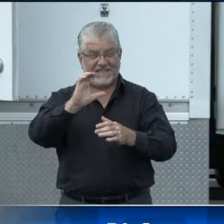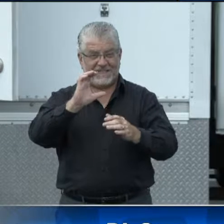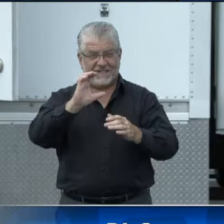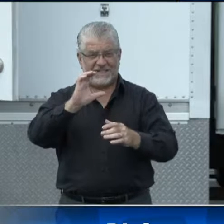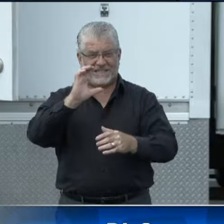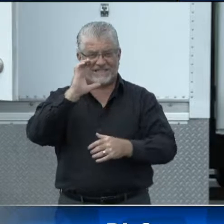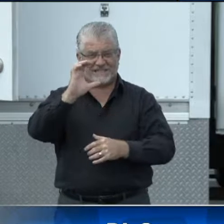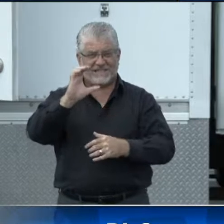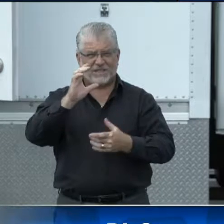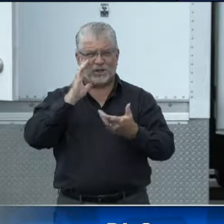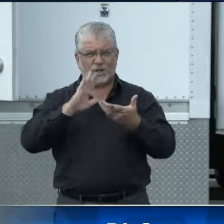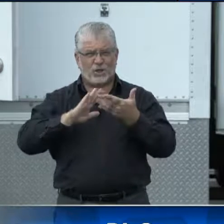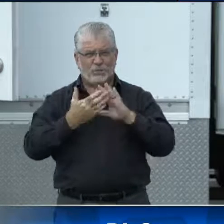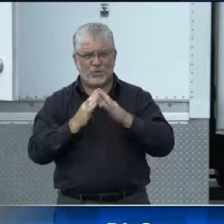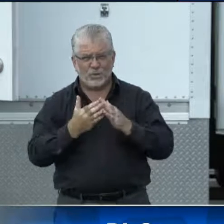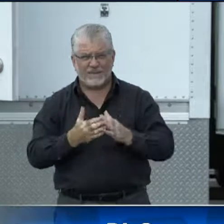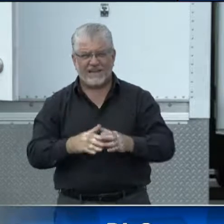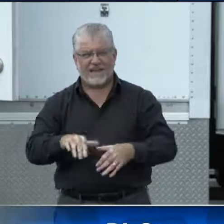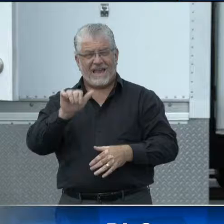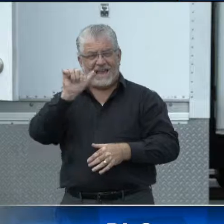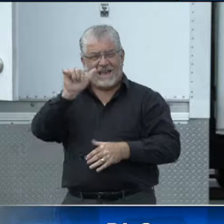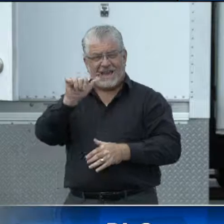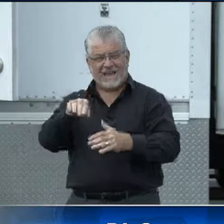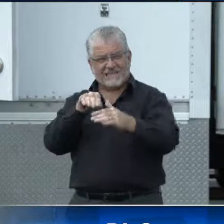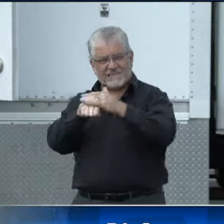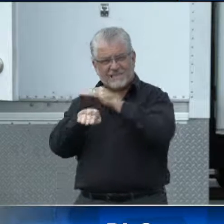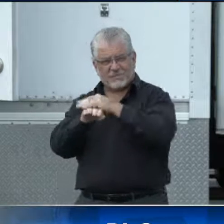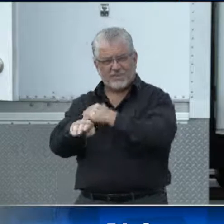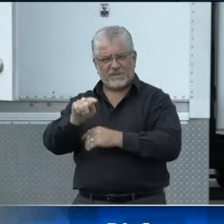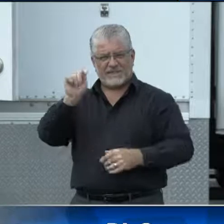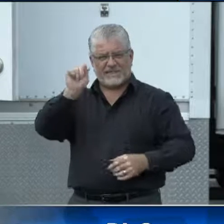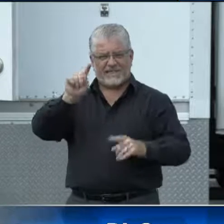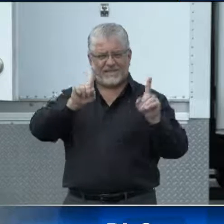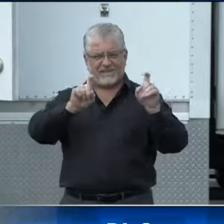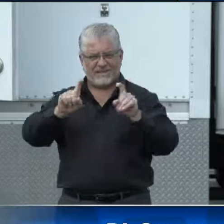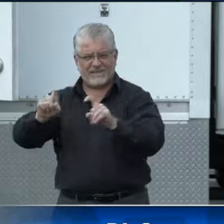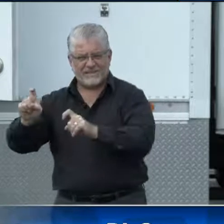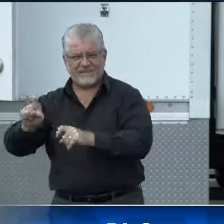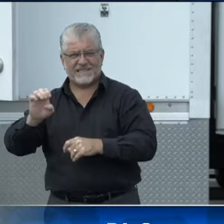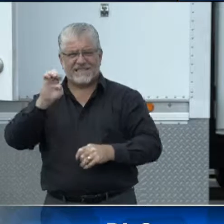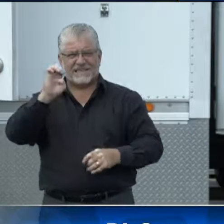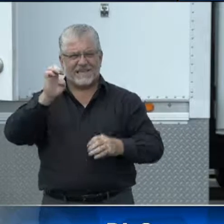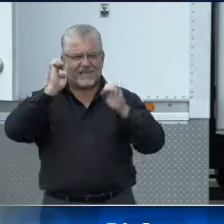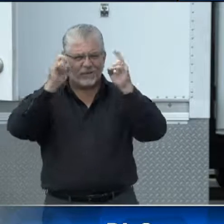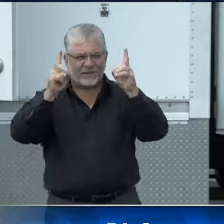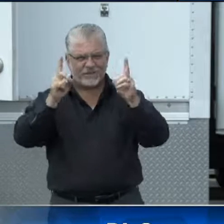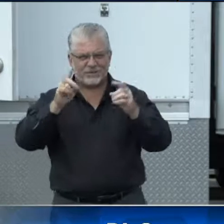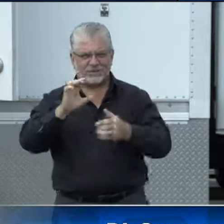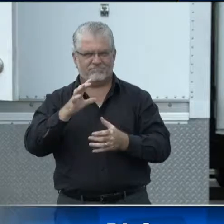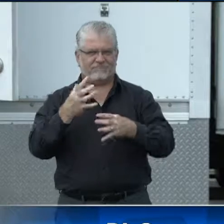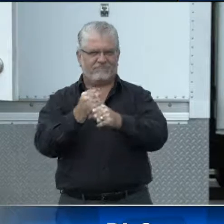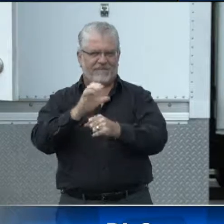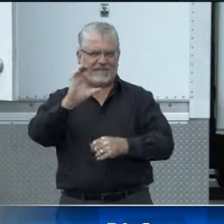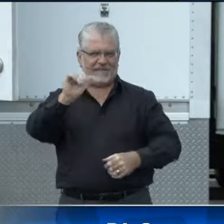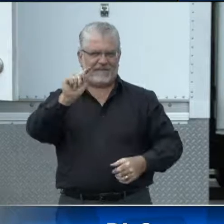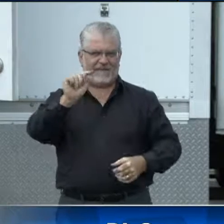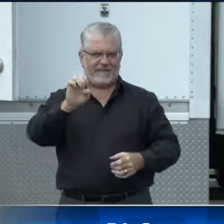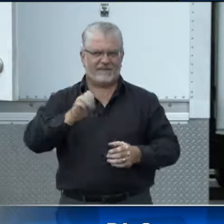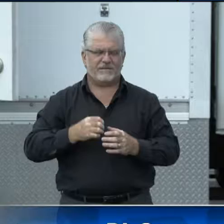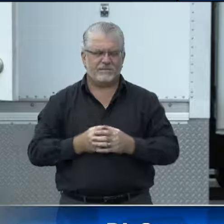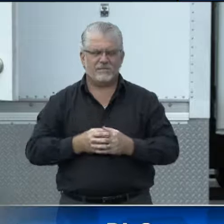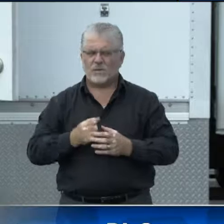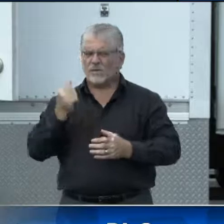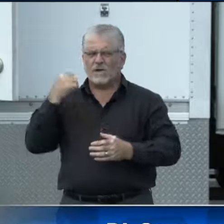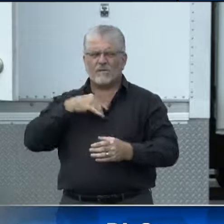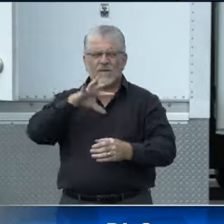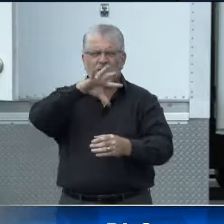community accessible testing and education, and is a mobile unit equipped to travel across the Commonwealth, providing COVID-19